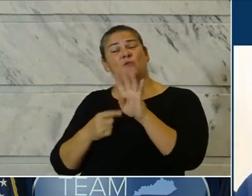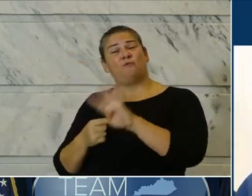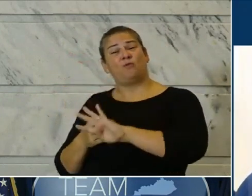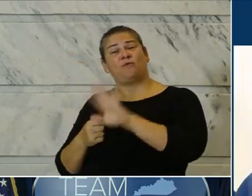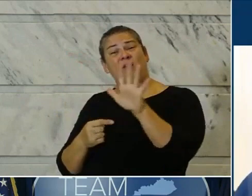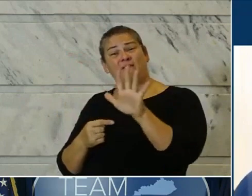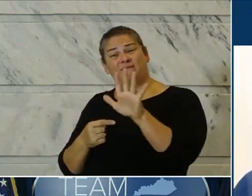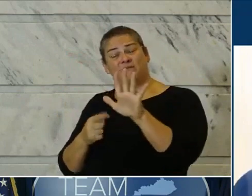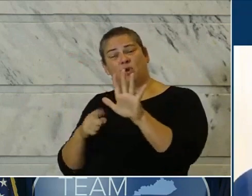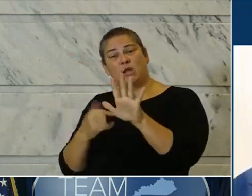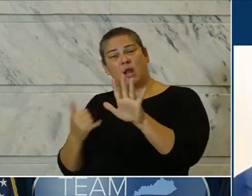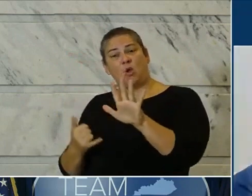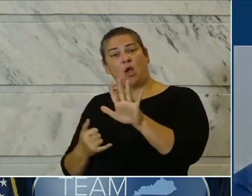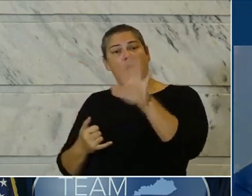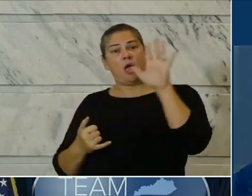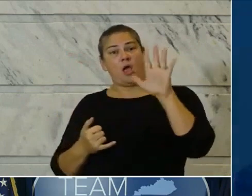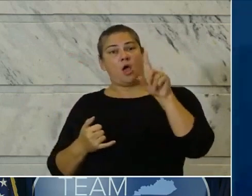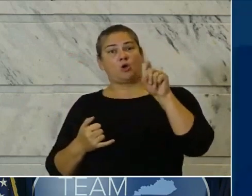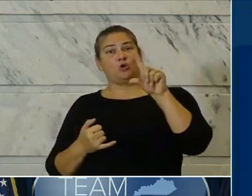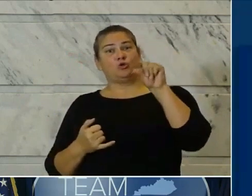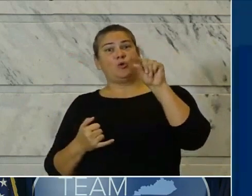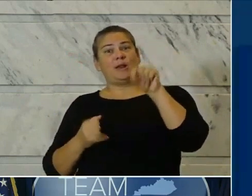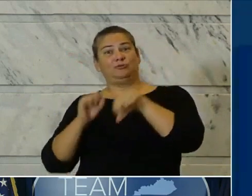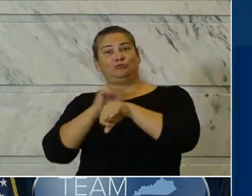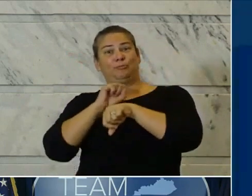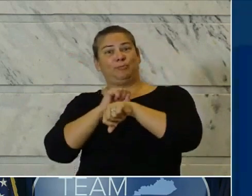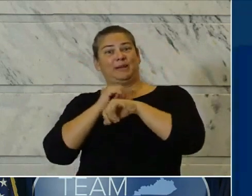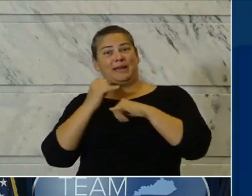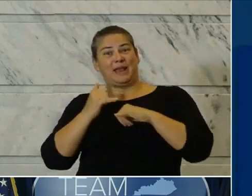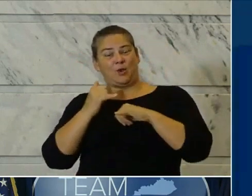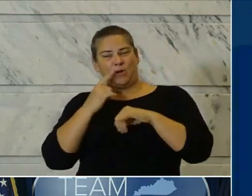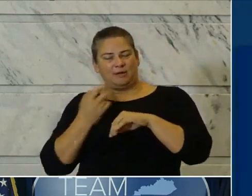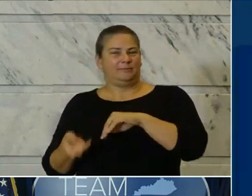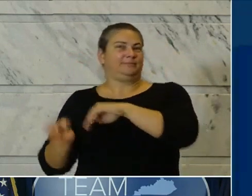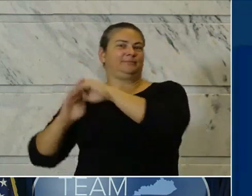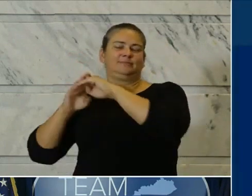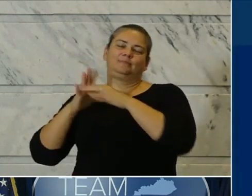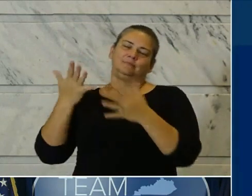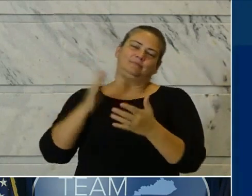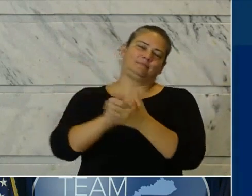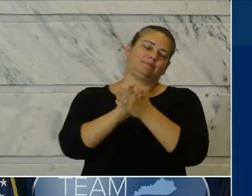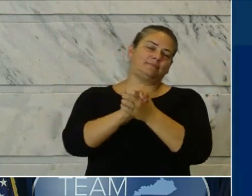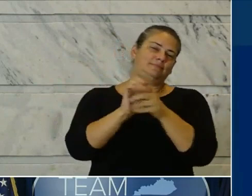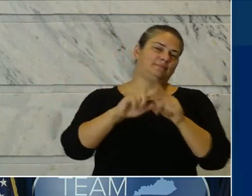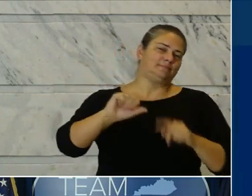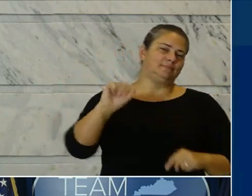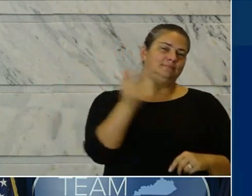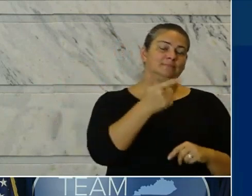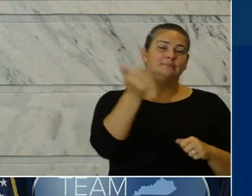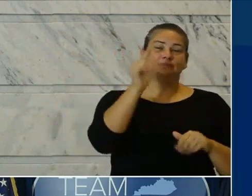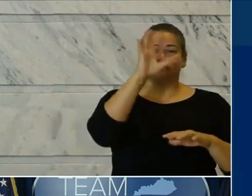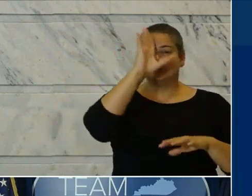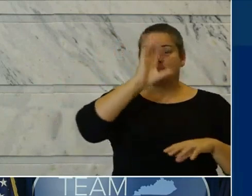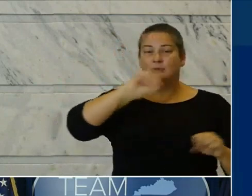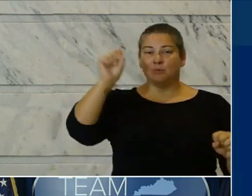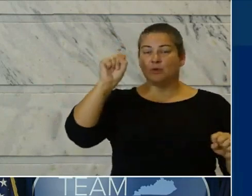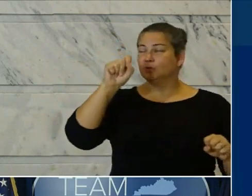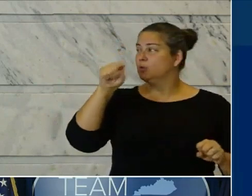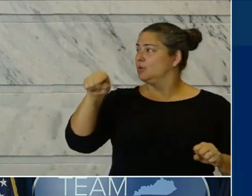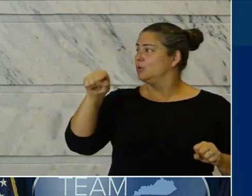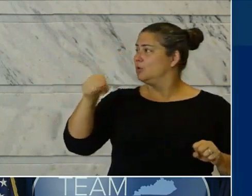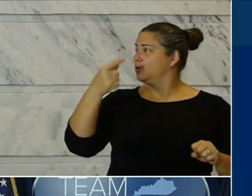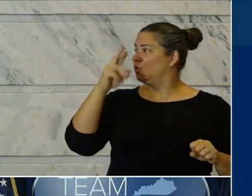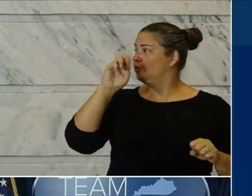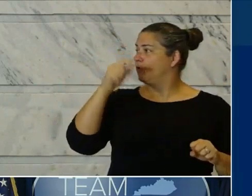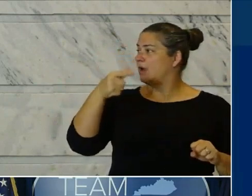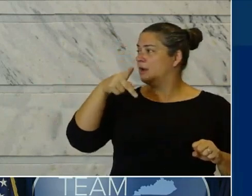125 currently. So congratulations to everyone at Summit Biosciences, including President COO Greg